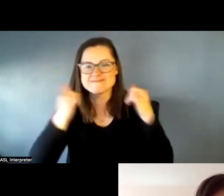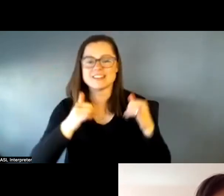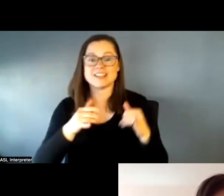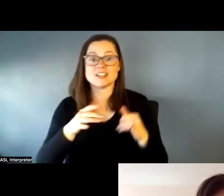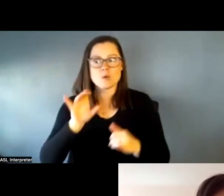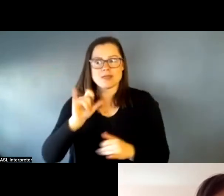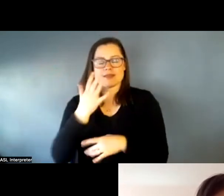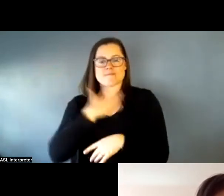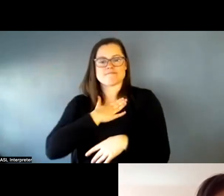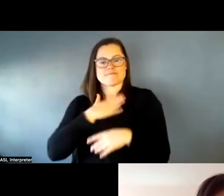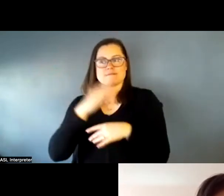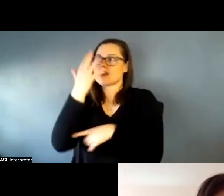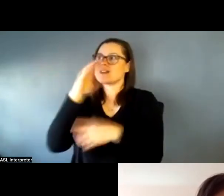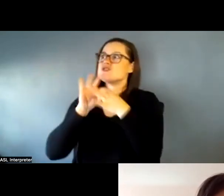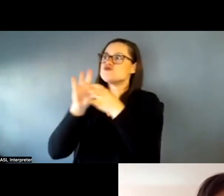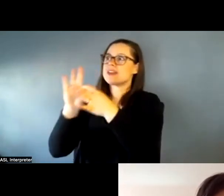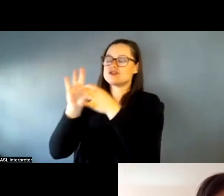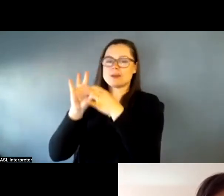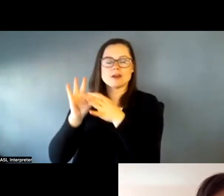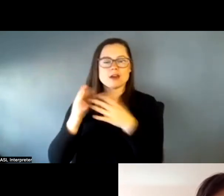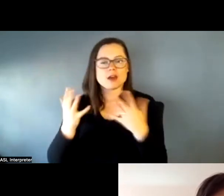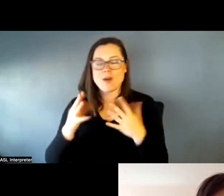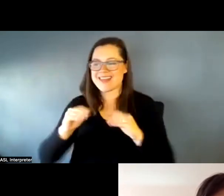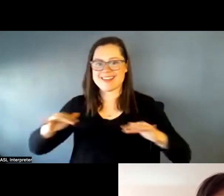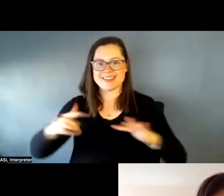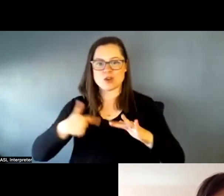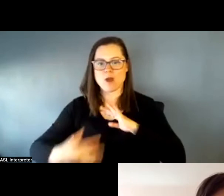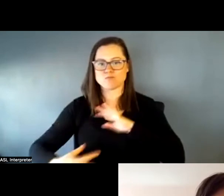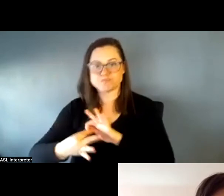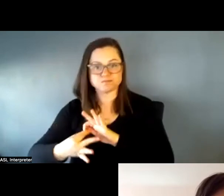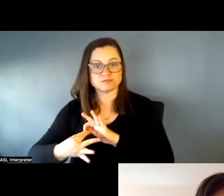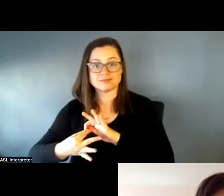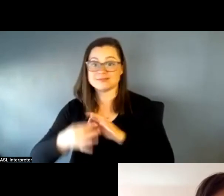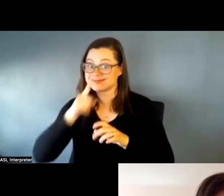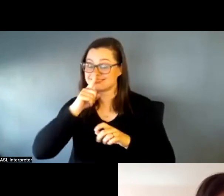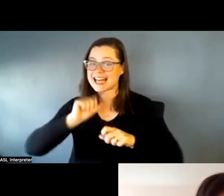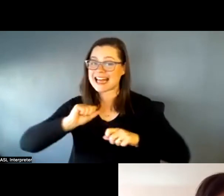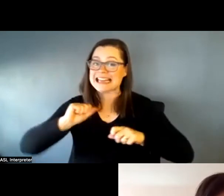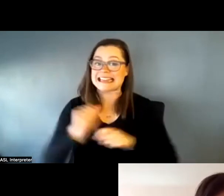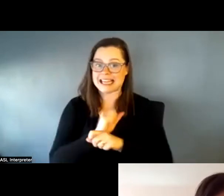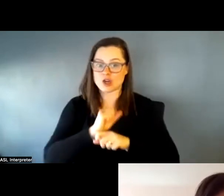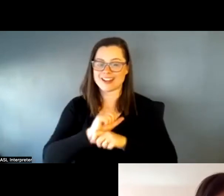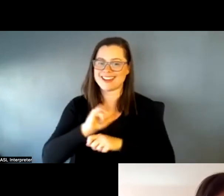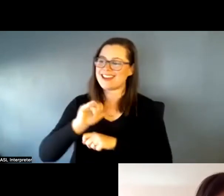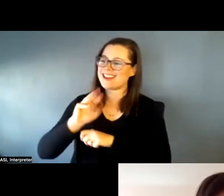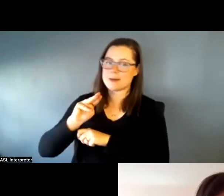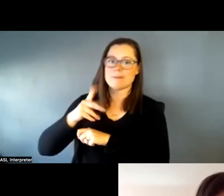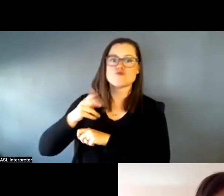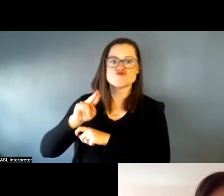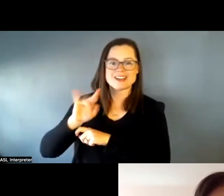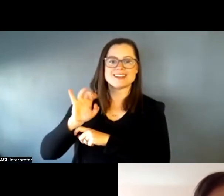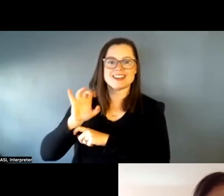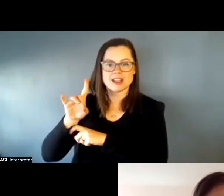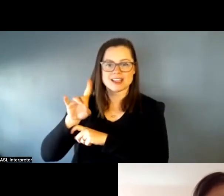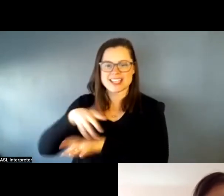trees is that we're attached to the land and we're literally imprinted. And